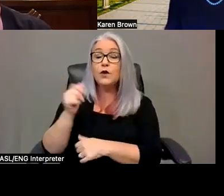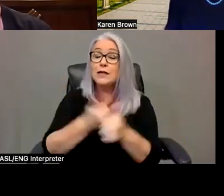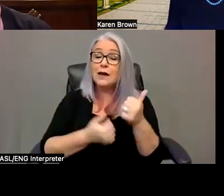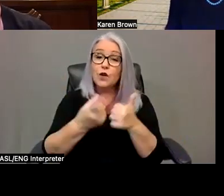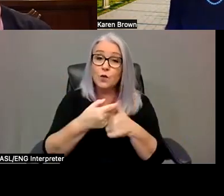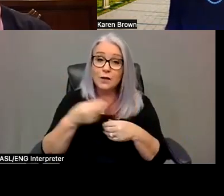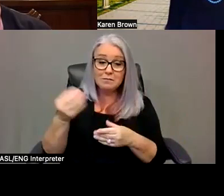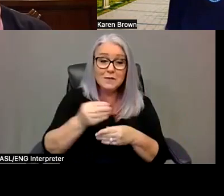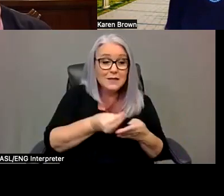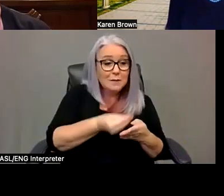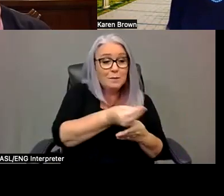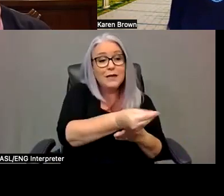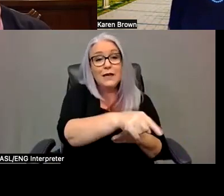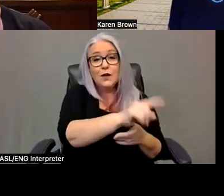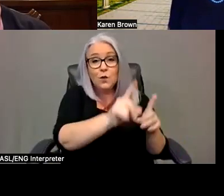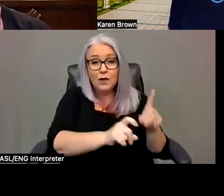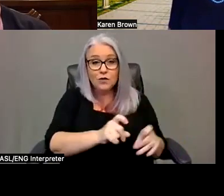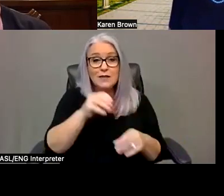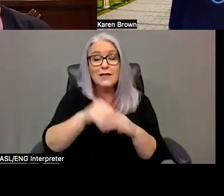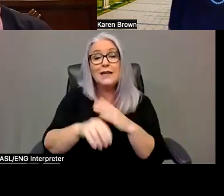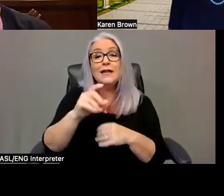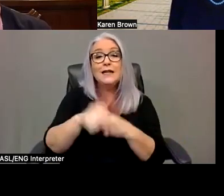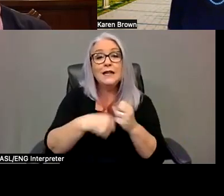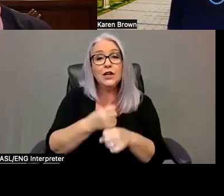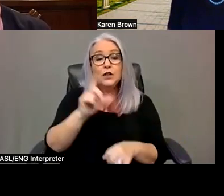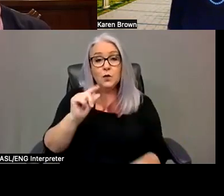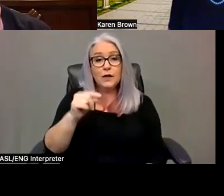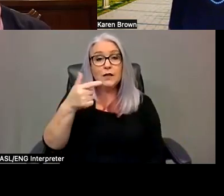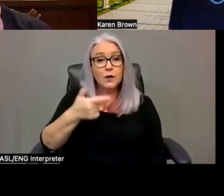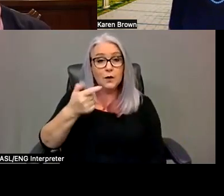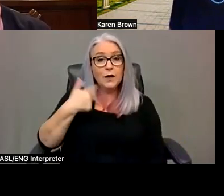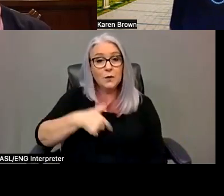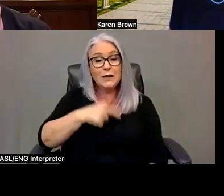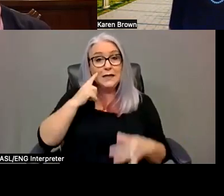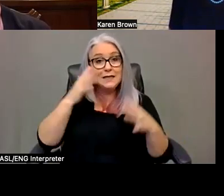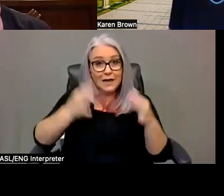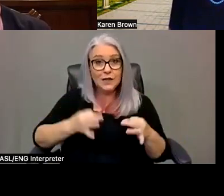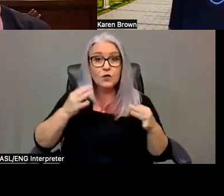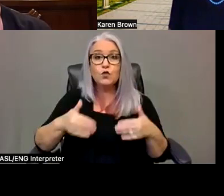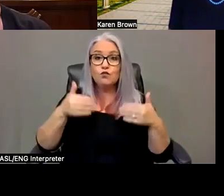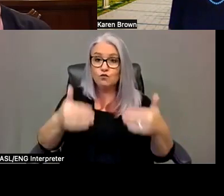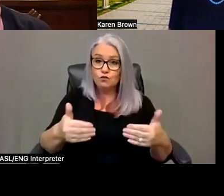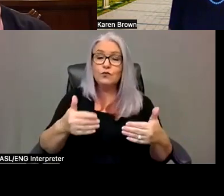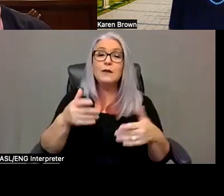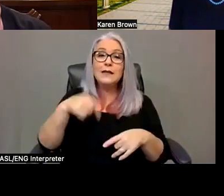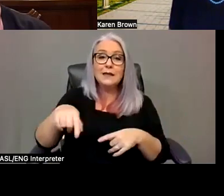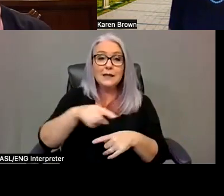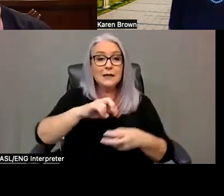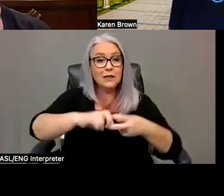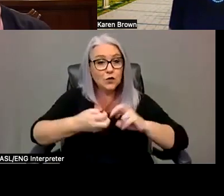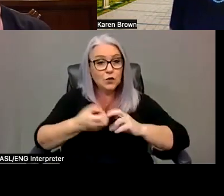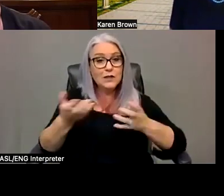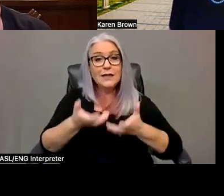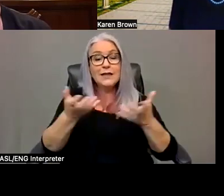submitting questions. In 2021, the Board of Trustees and I set out to address the issues that are important to Tarrytown voters.